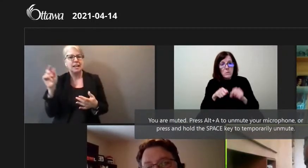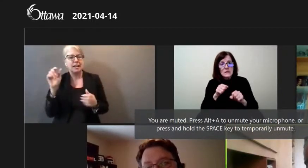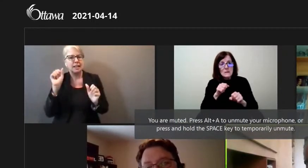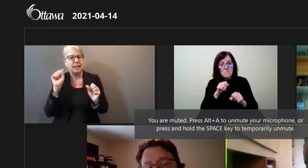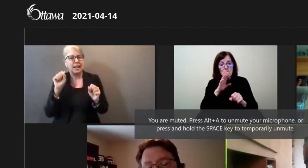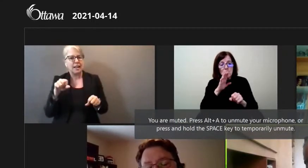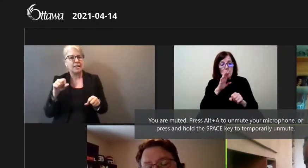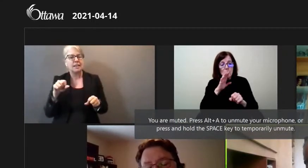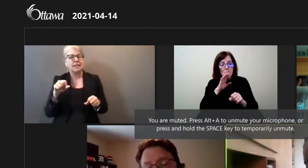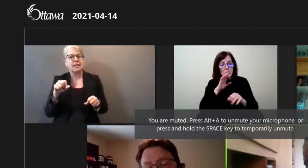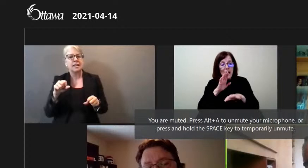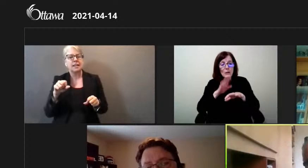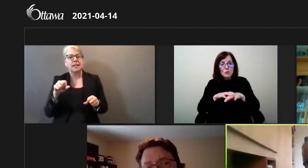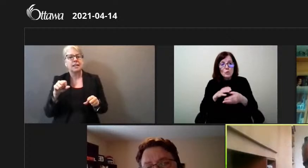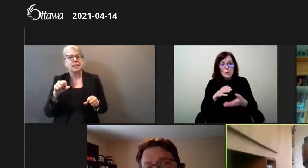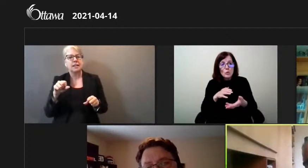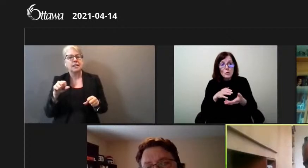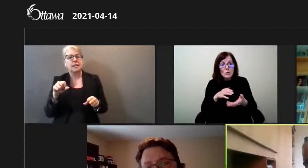provide